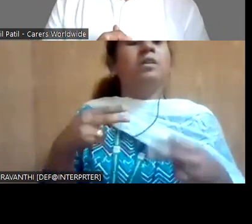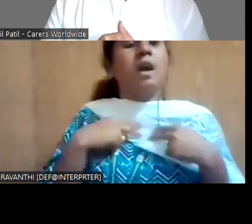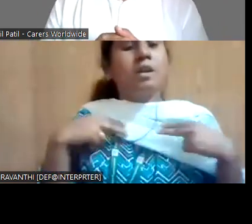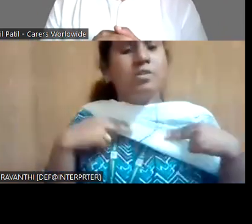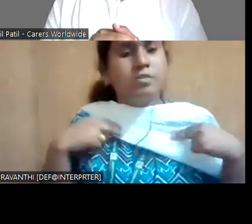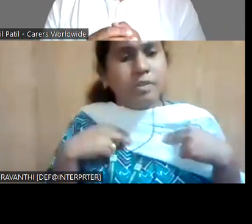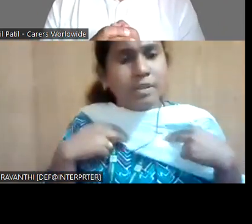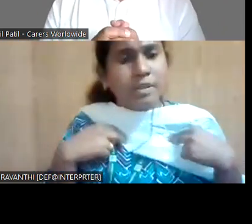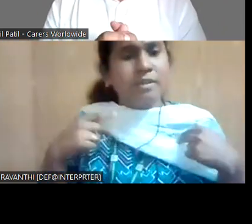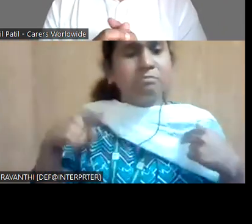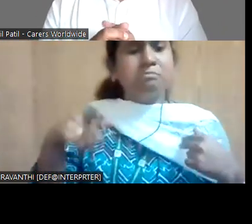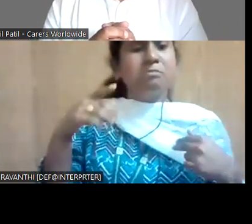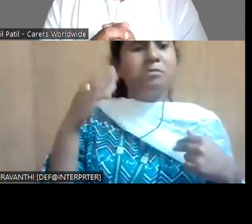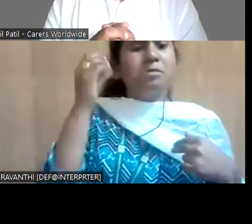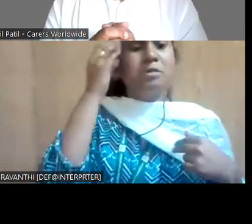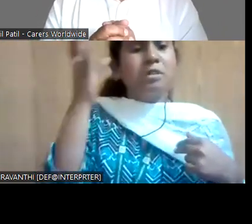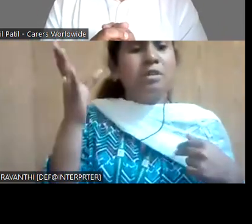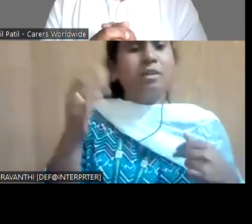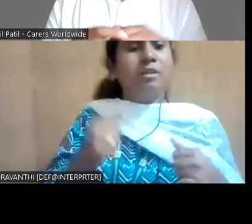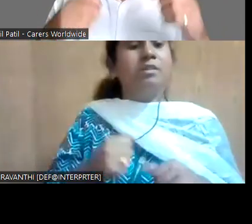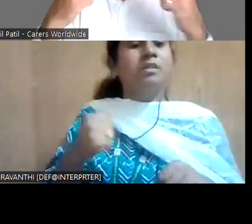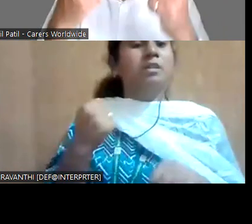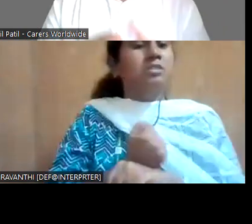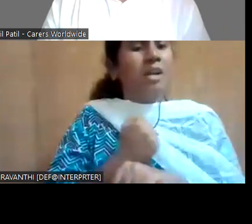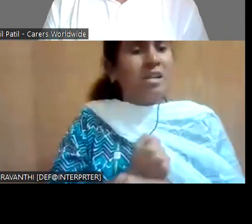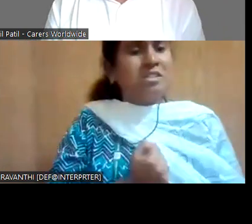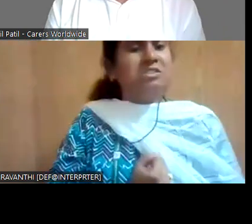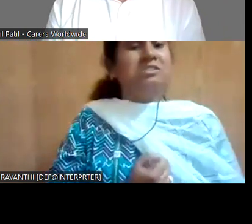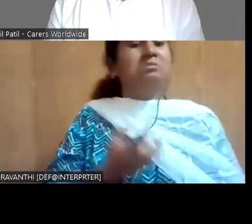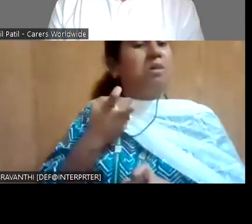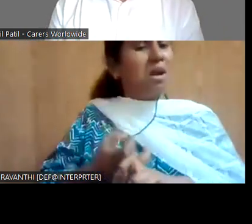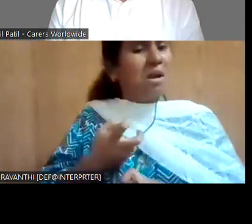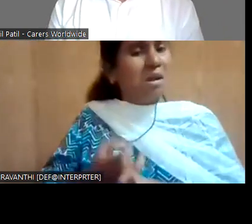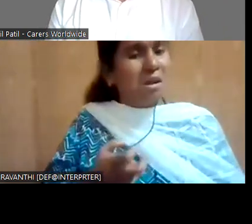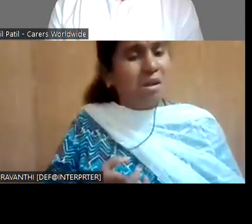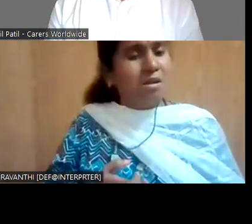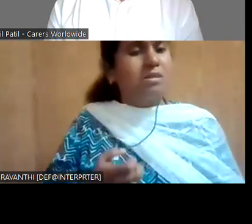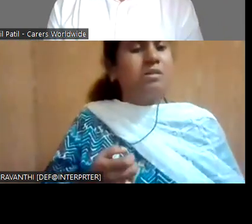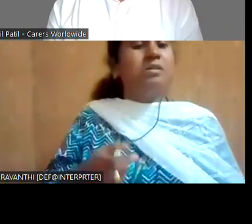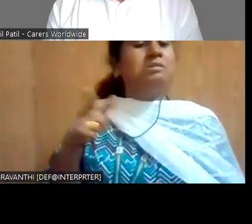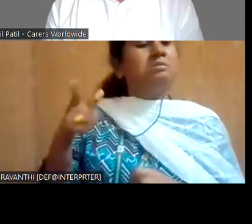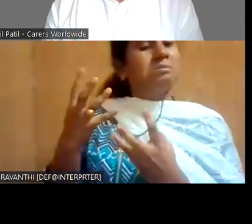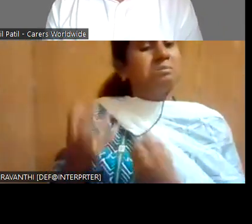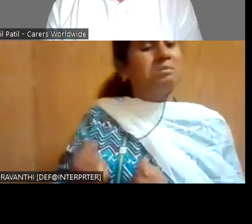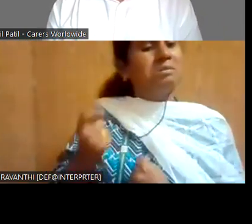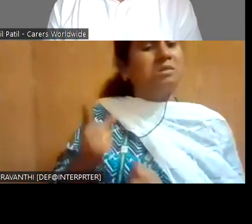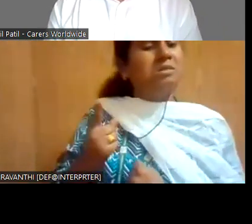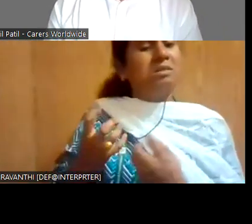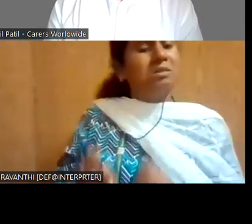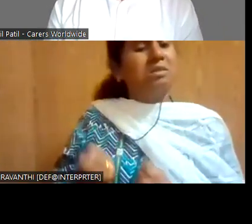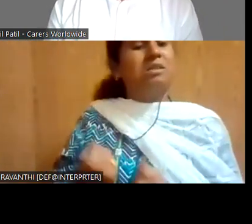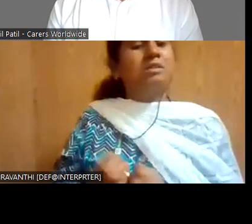advocate for the recognition of their issues and challenges and difficulties, advocate for the needs, meeting their